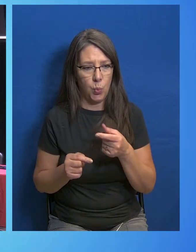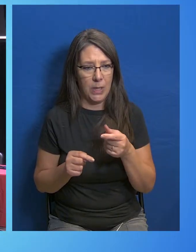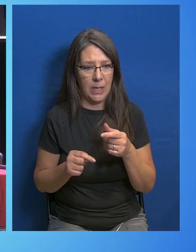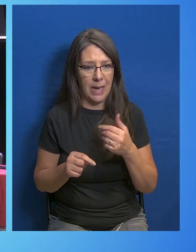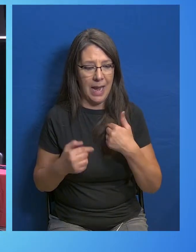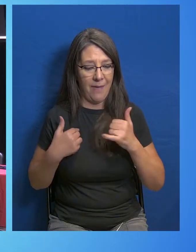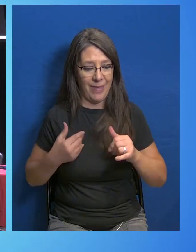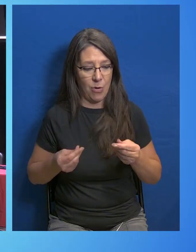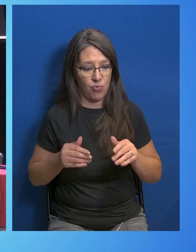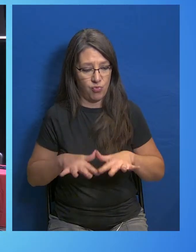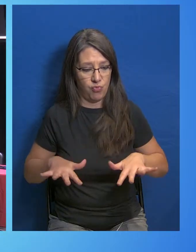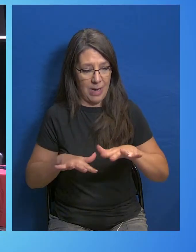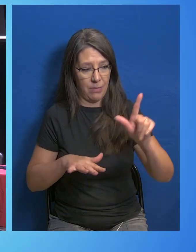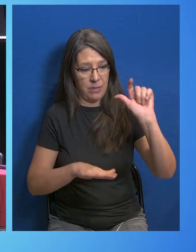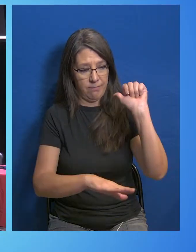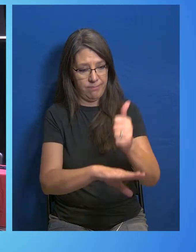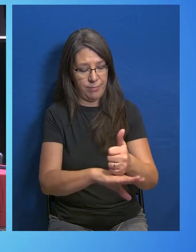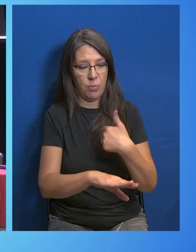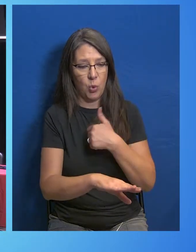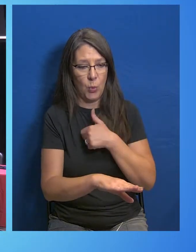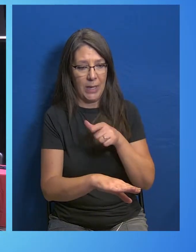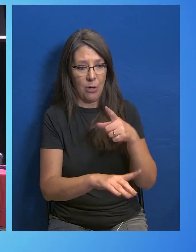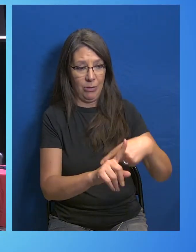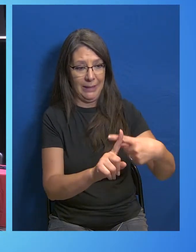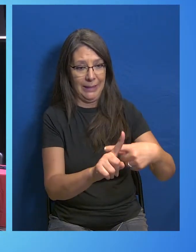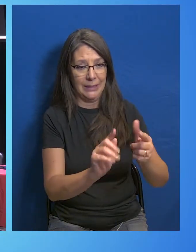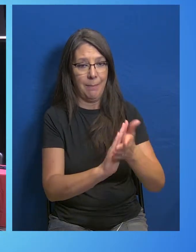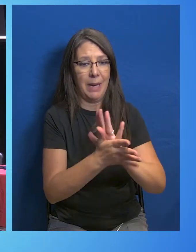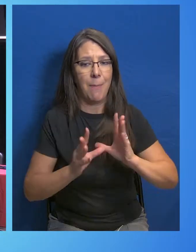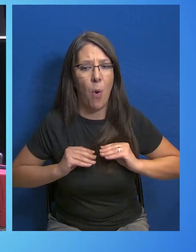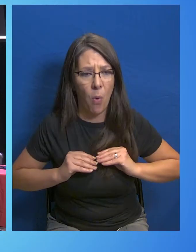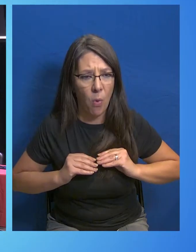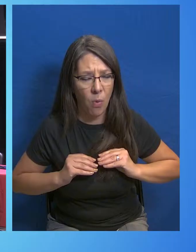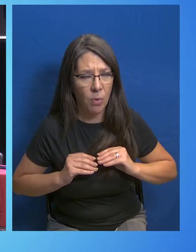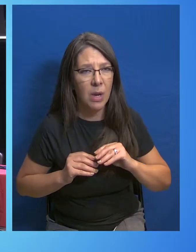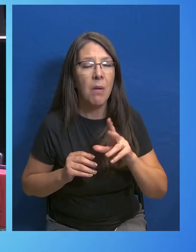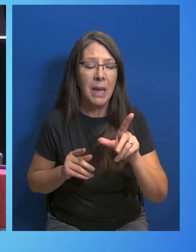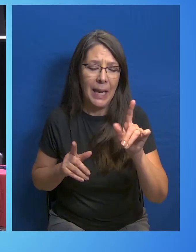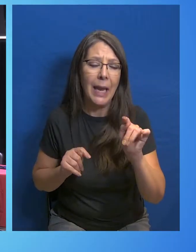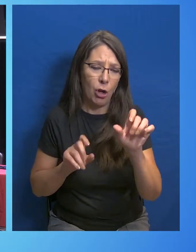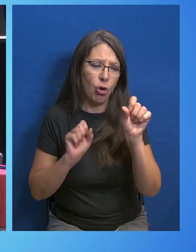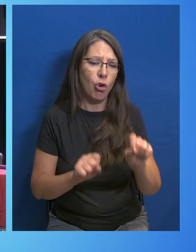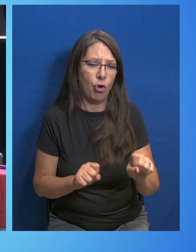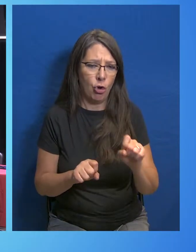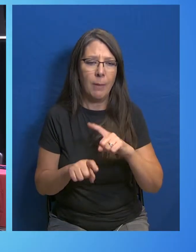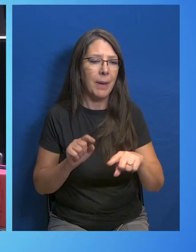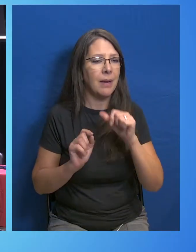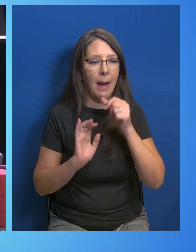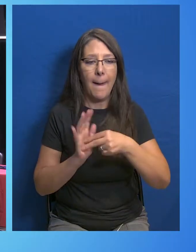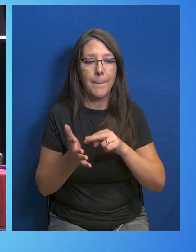built. It could, but I don't believe that it would preclude us from going